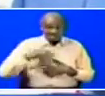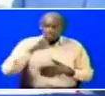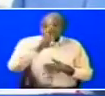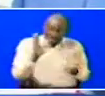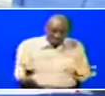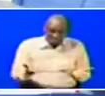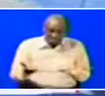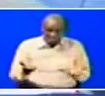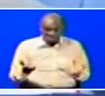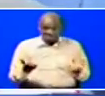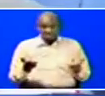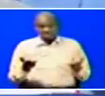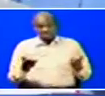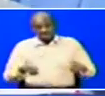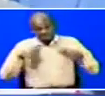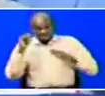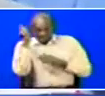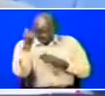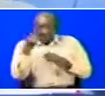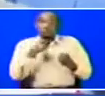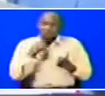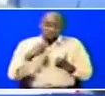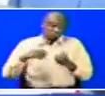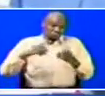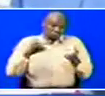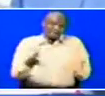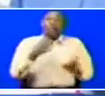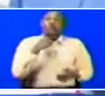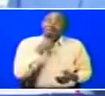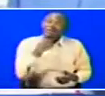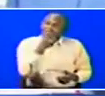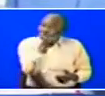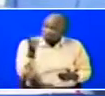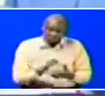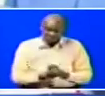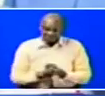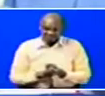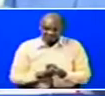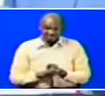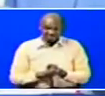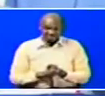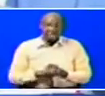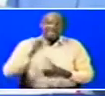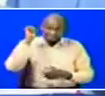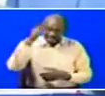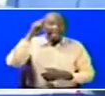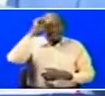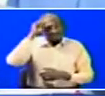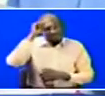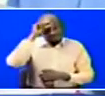citizens who may be living in Kenya, but what we want to assure you is the Kenya